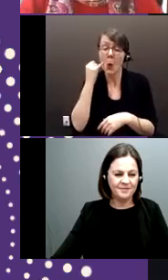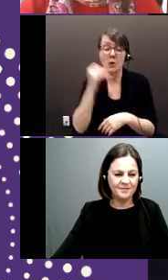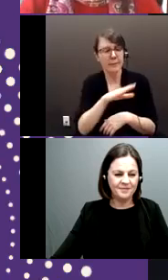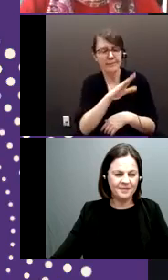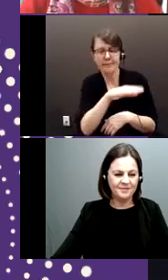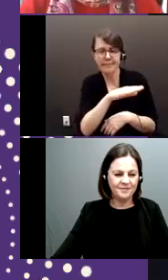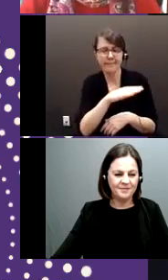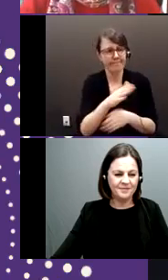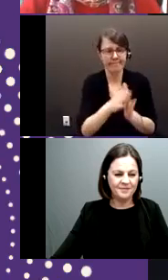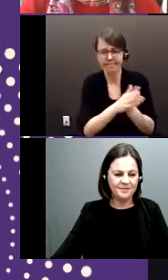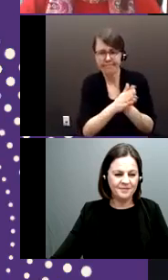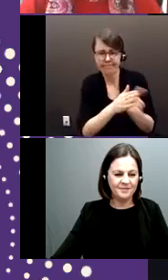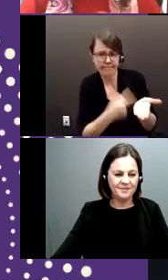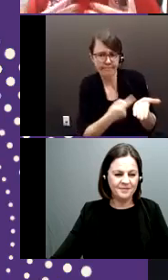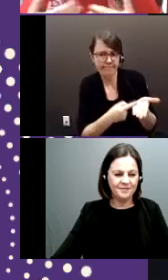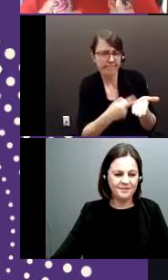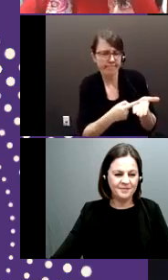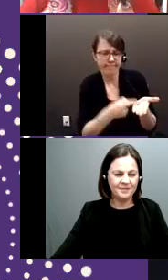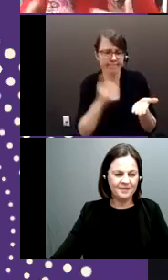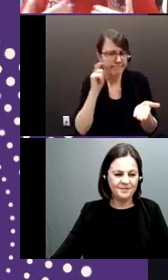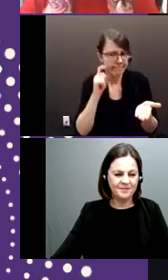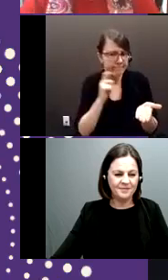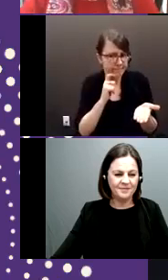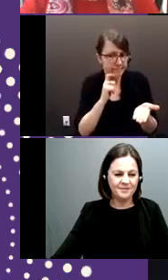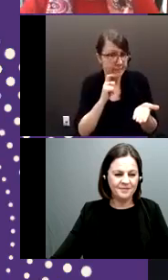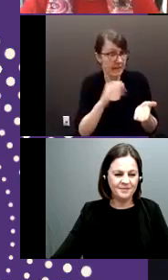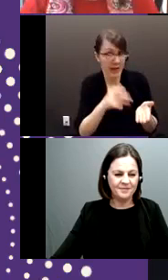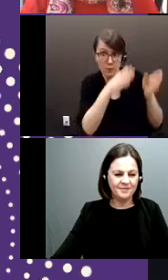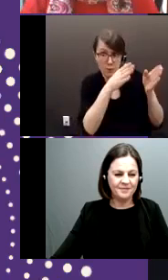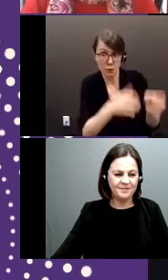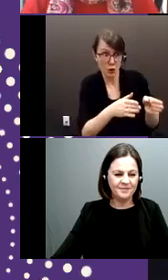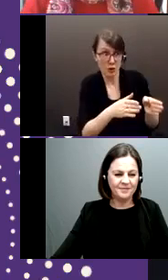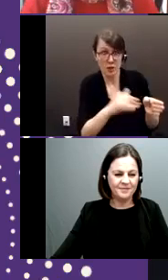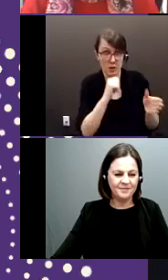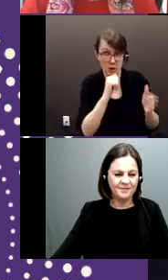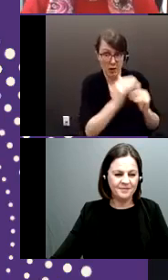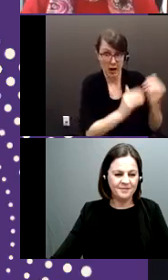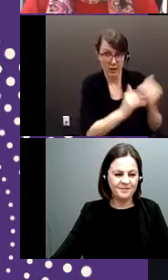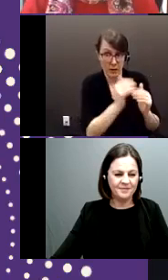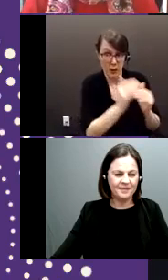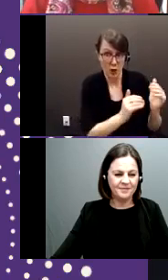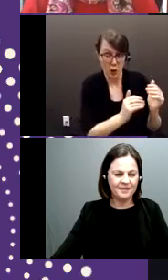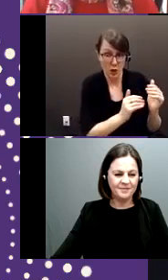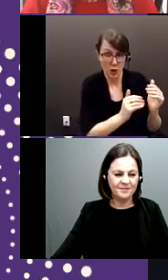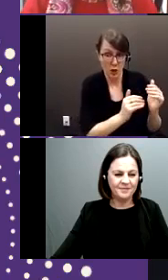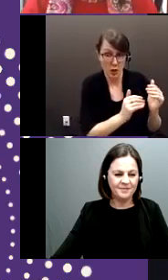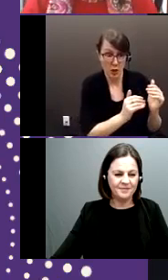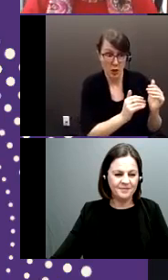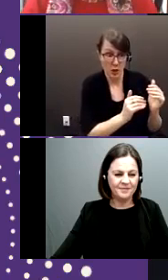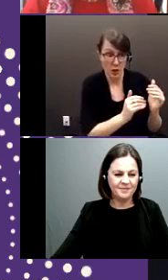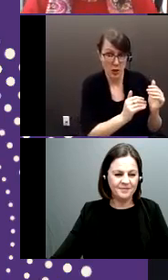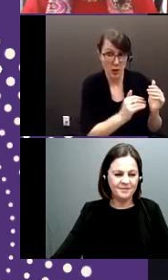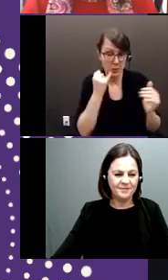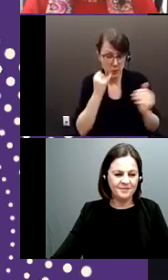these conversations, then the person who has experienced the trauma is also not going to feel